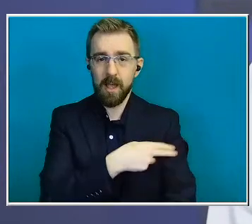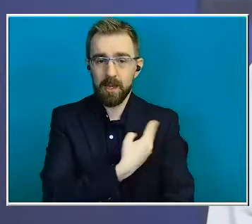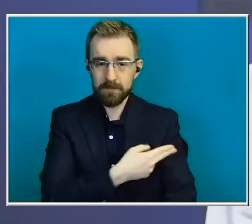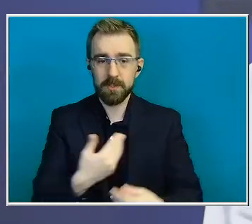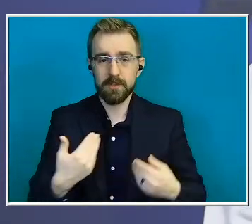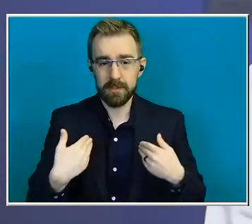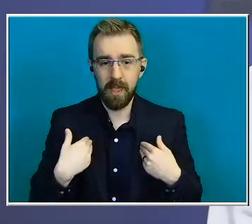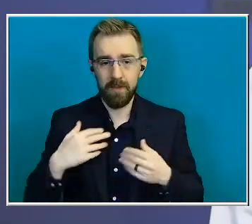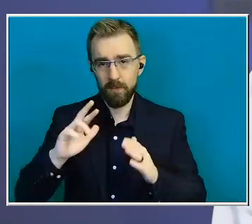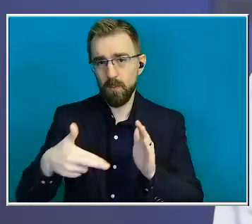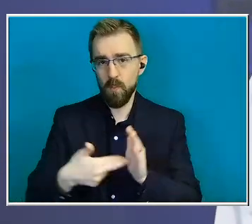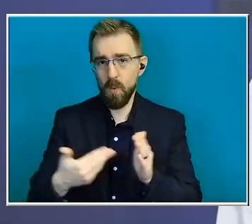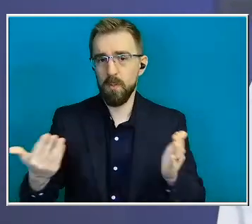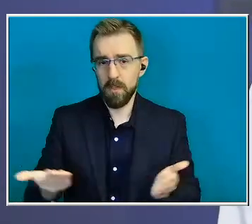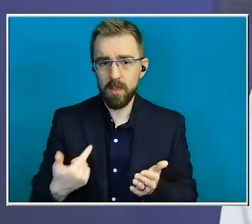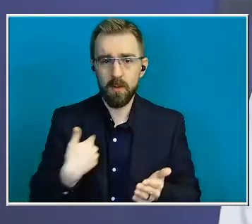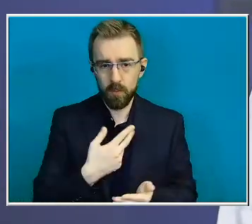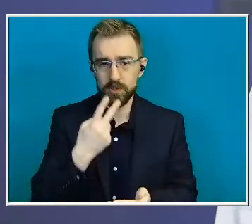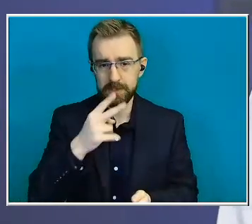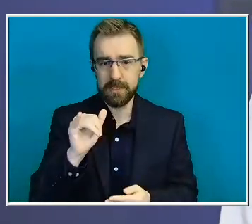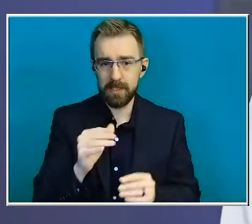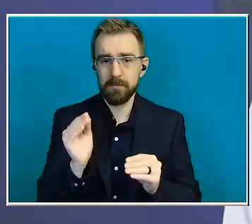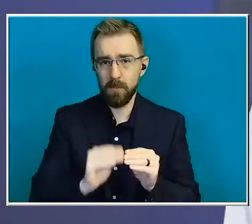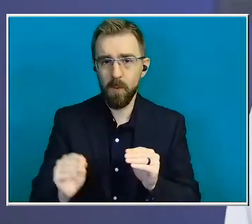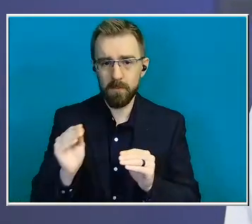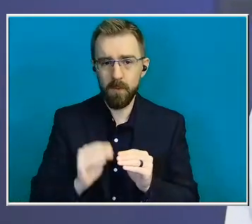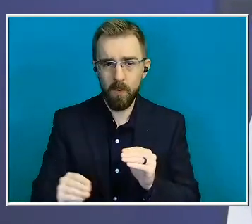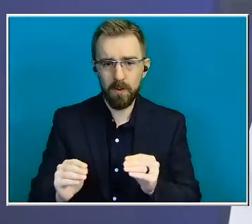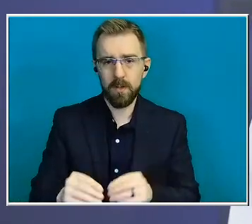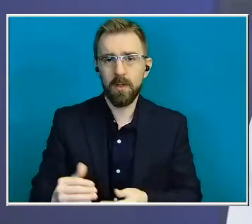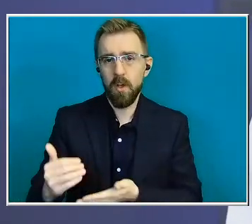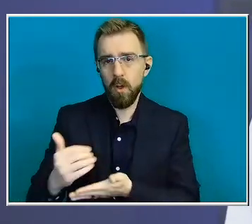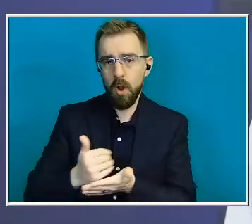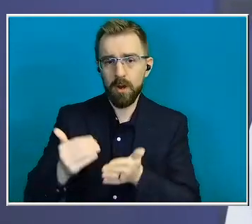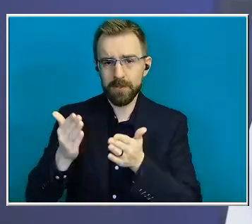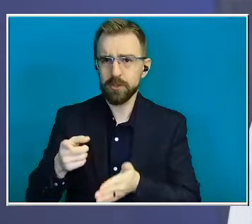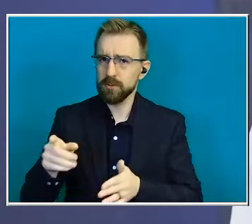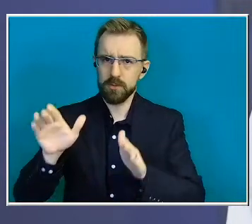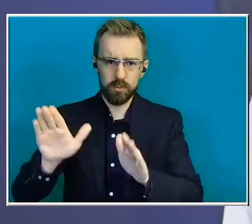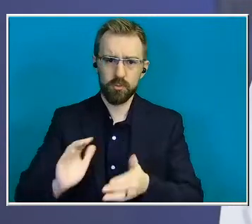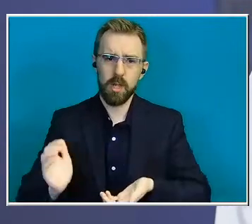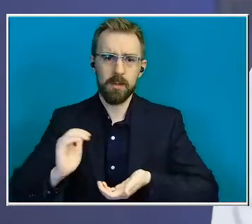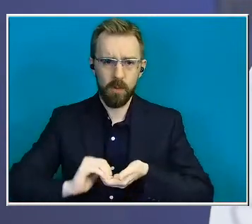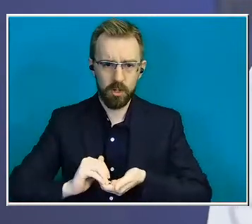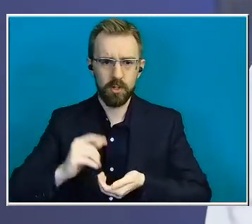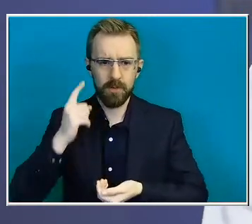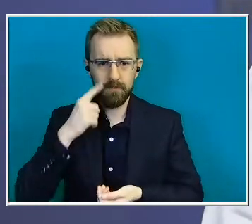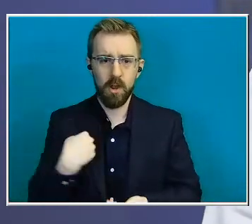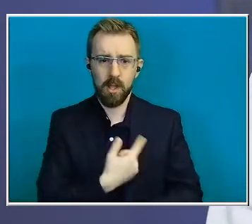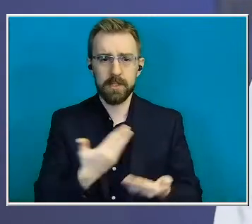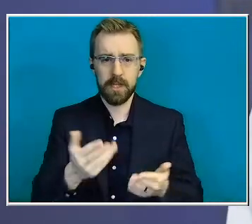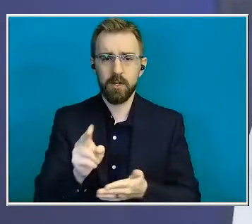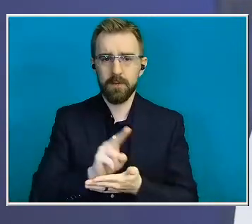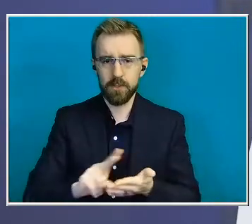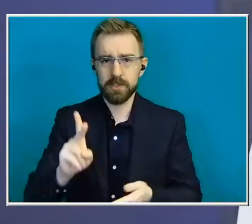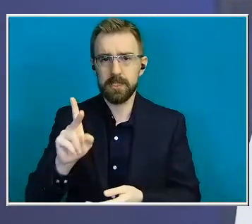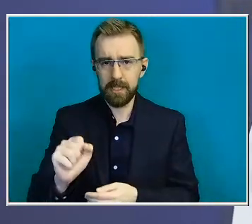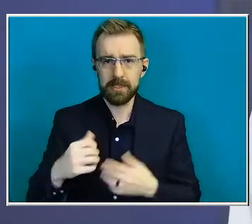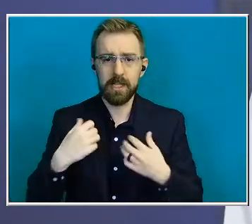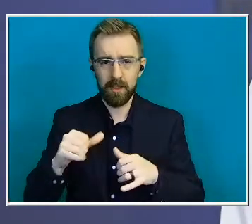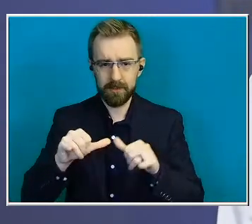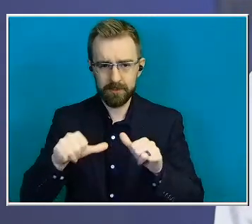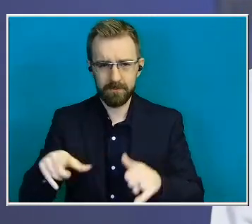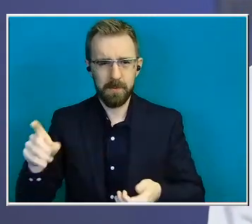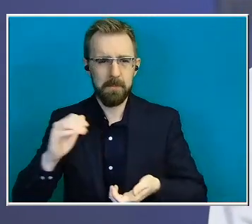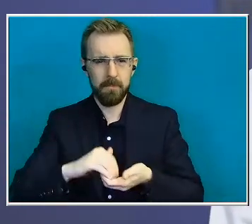I think we're seeing that more and more. Harvesters has been a great partner for us here at the University of Kansas Health System. I know they're partnering with lots of clinics around